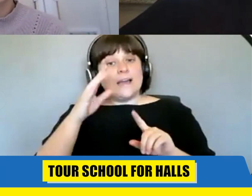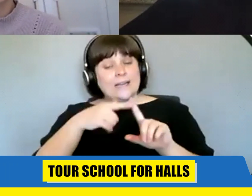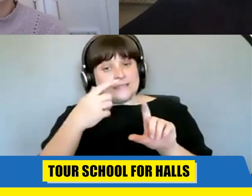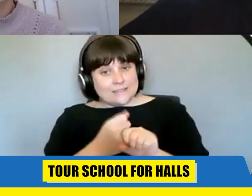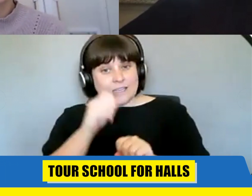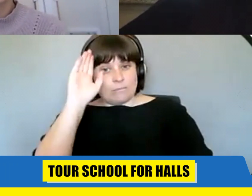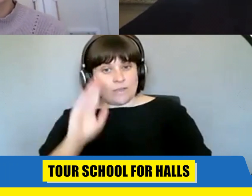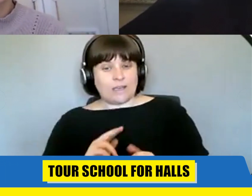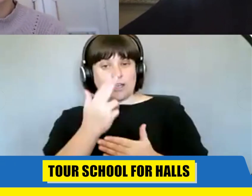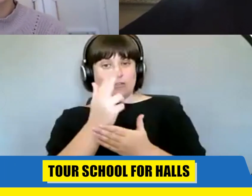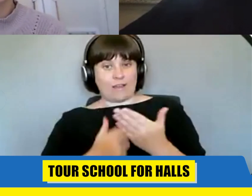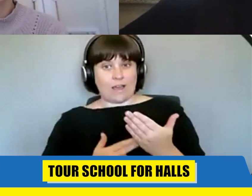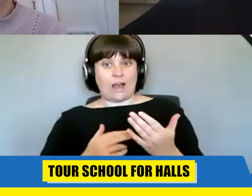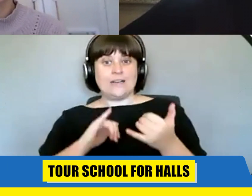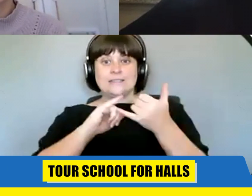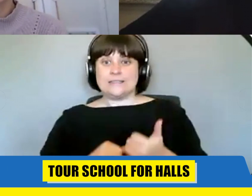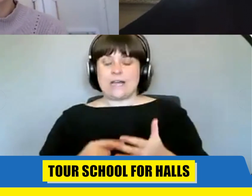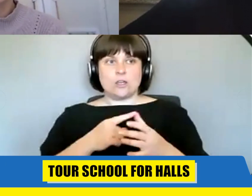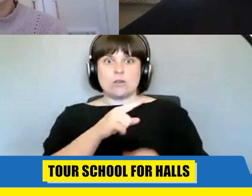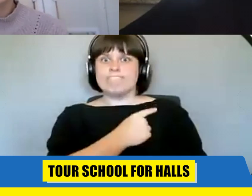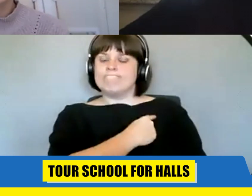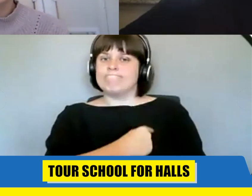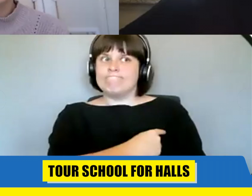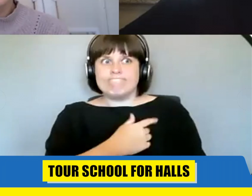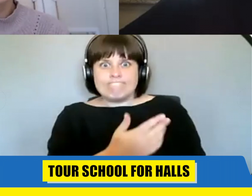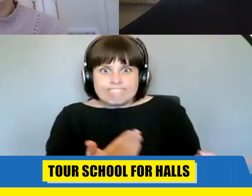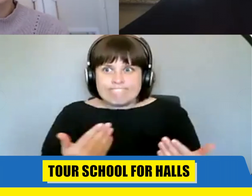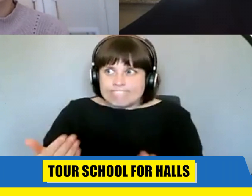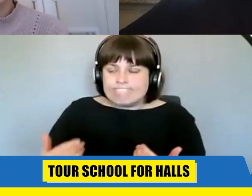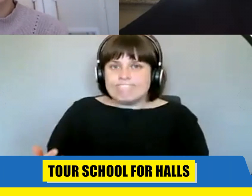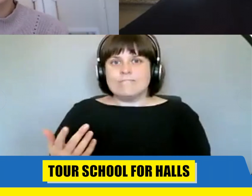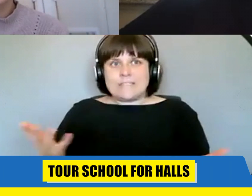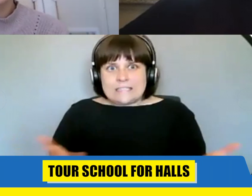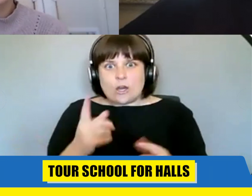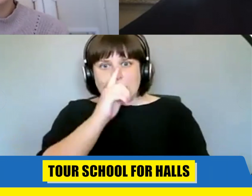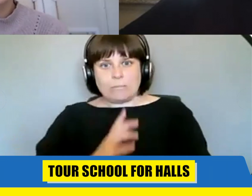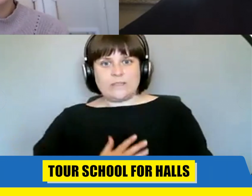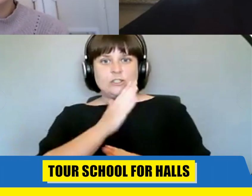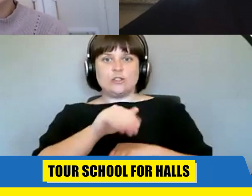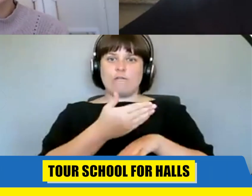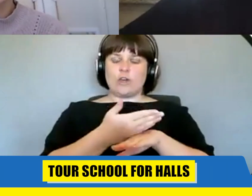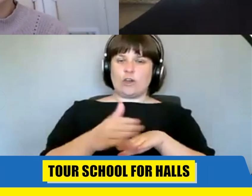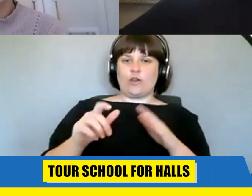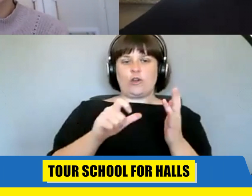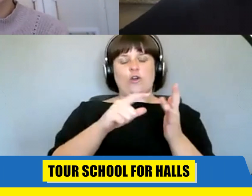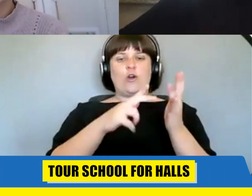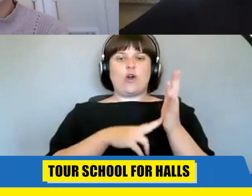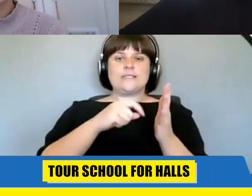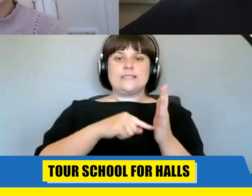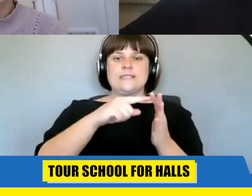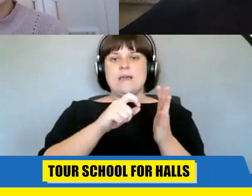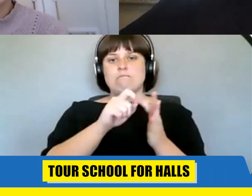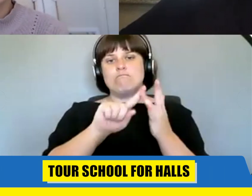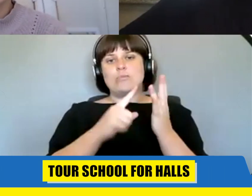been committed to getting people interested in contemporary dance. And one of the ways they've begun to grow audiences for contemporary